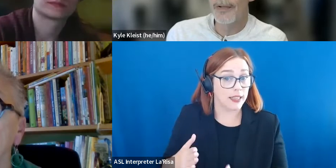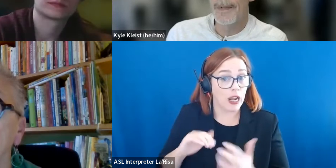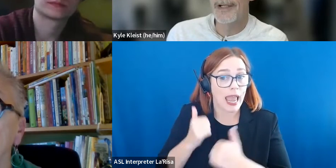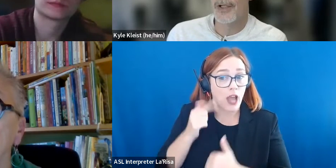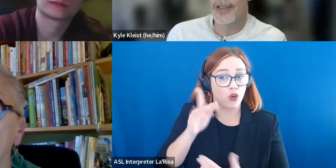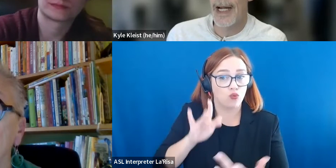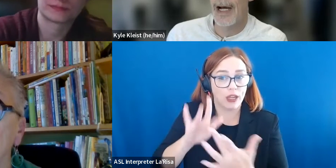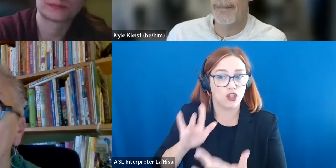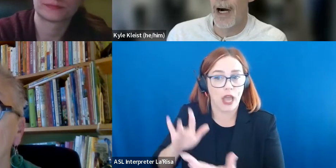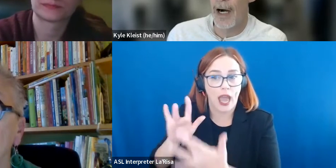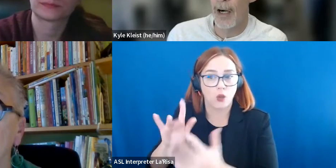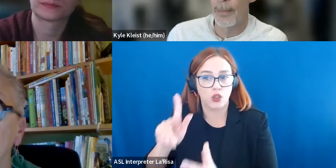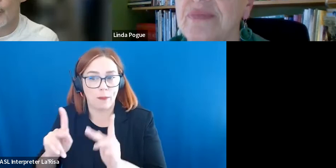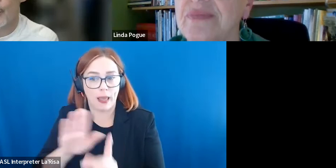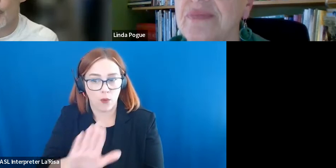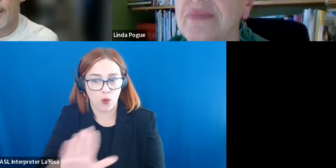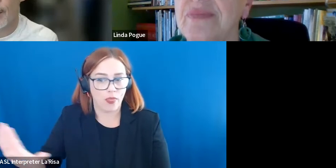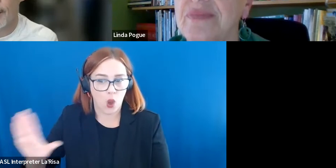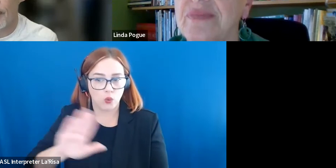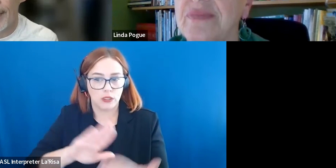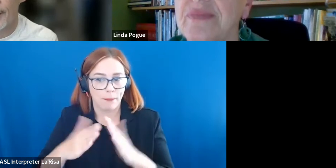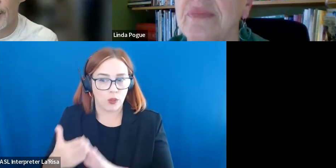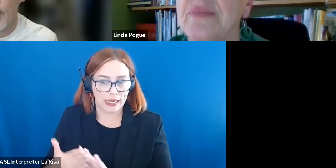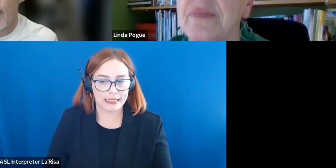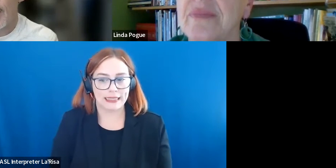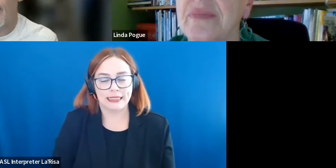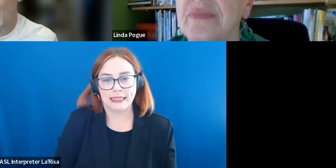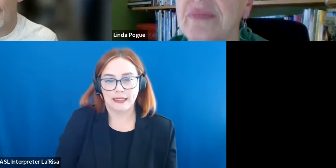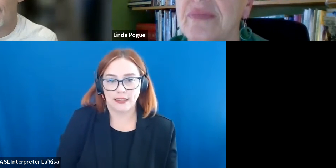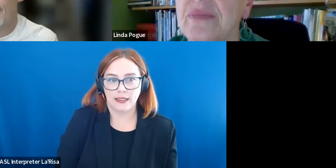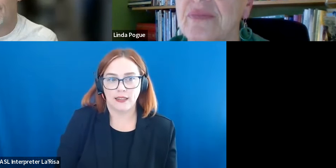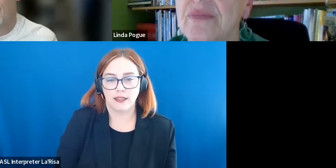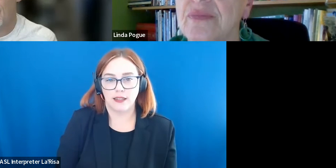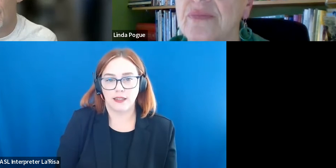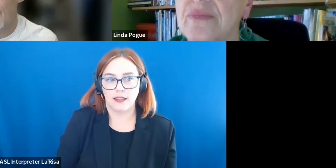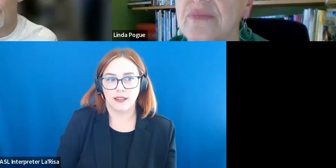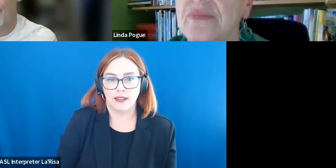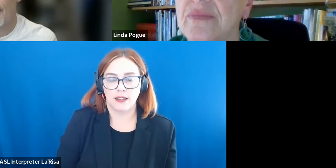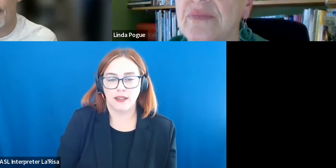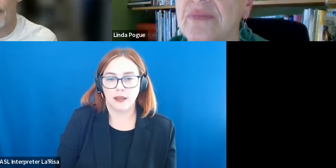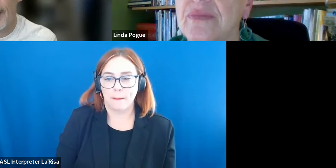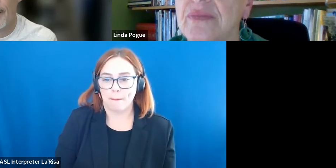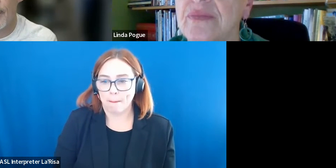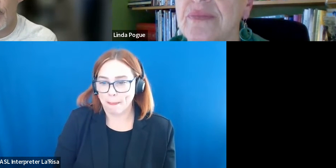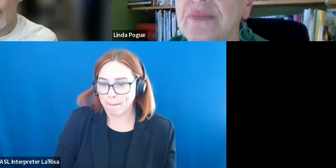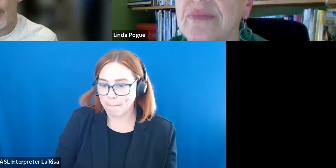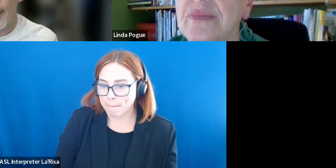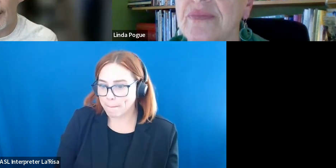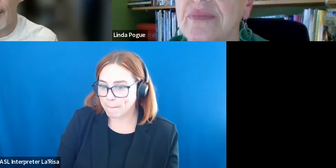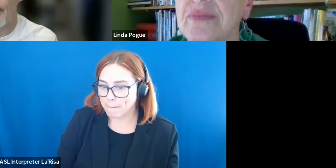We always make sure to have our brochures and our information. We have it in